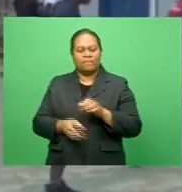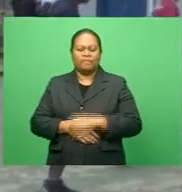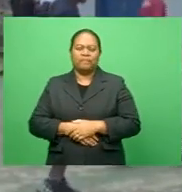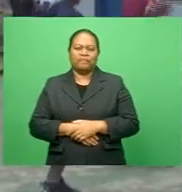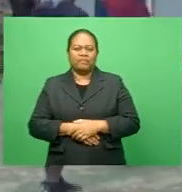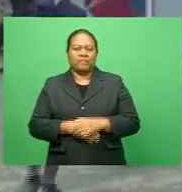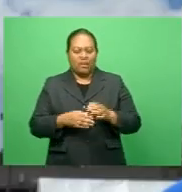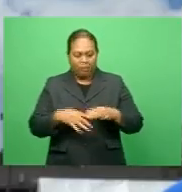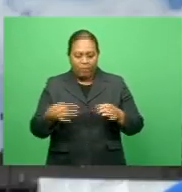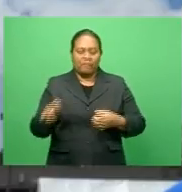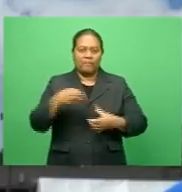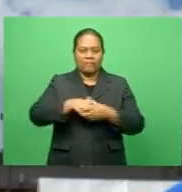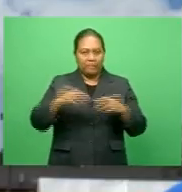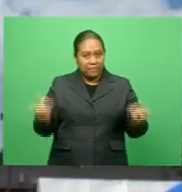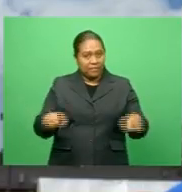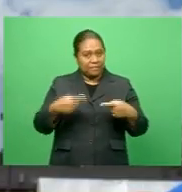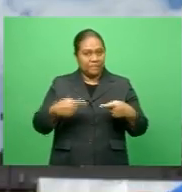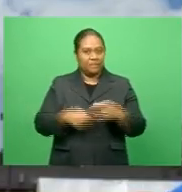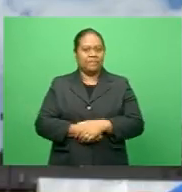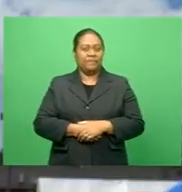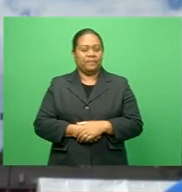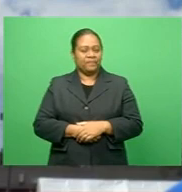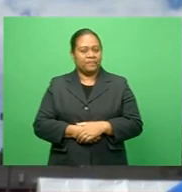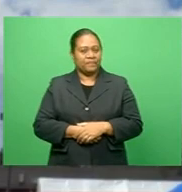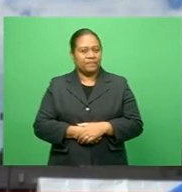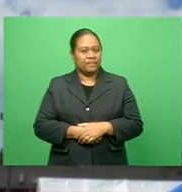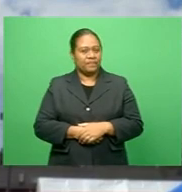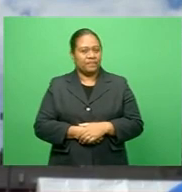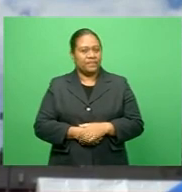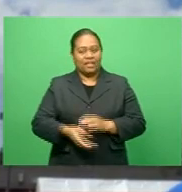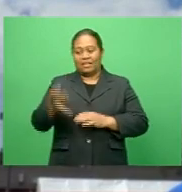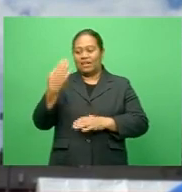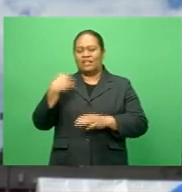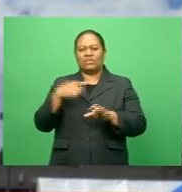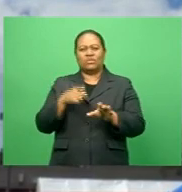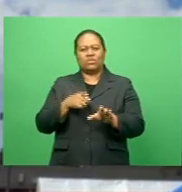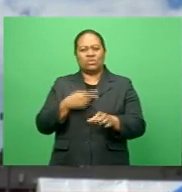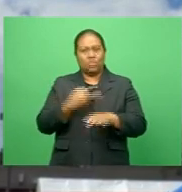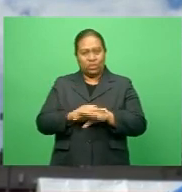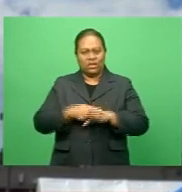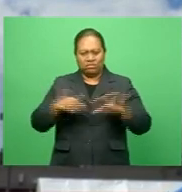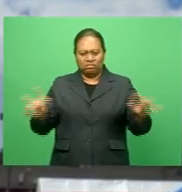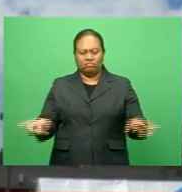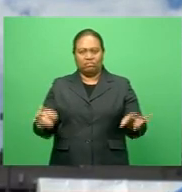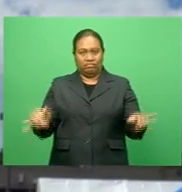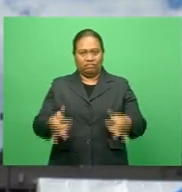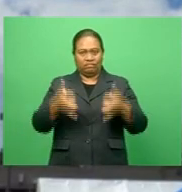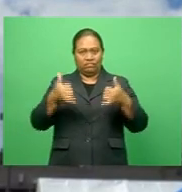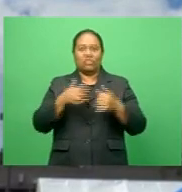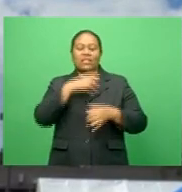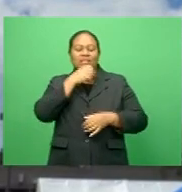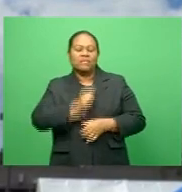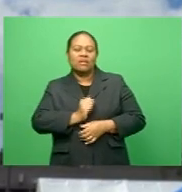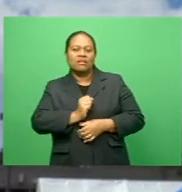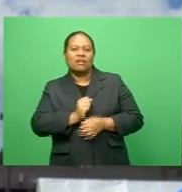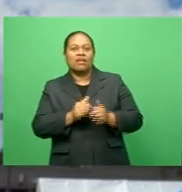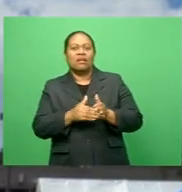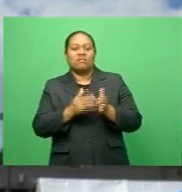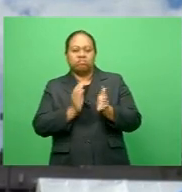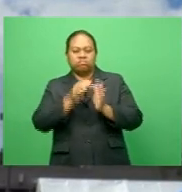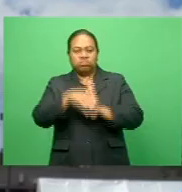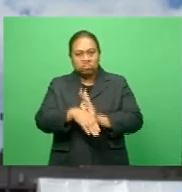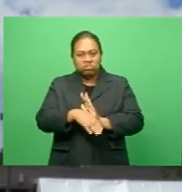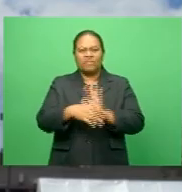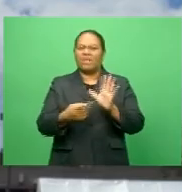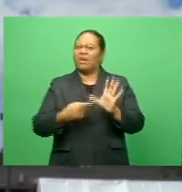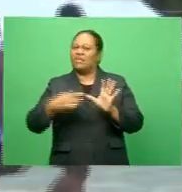in the competition. Last week, the champion after the knockout, Avengers for Men, they lost to Aries, one